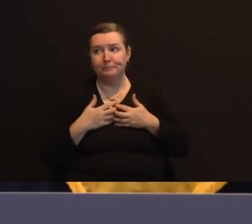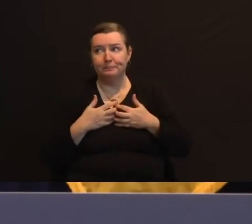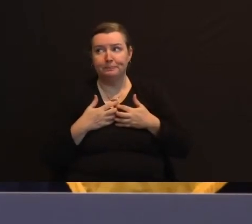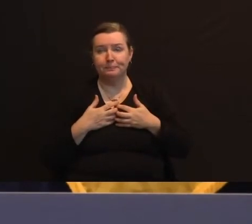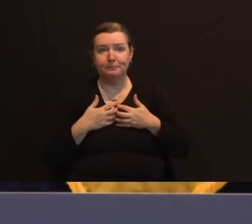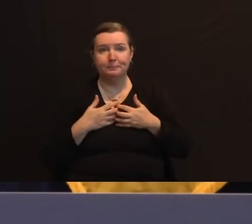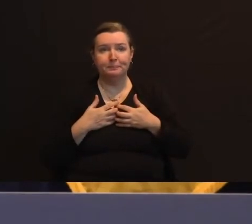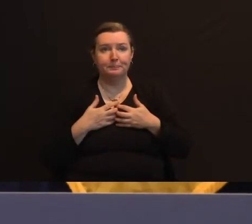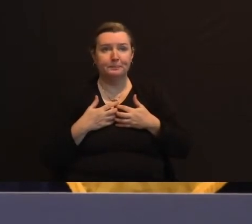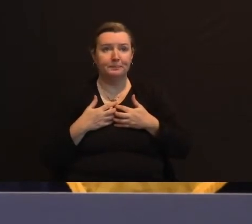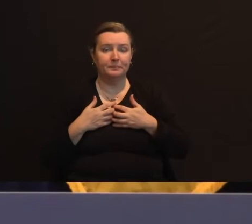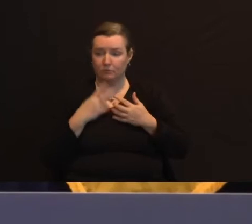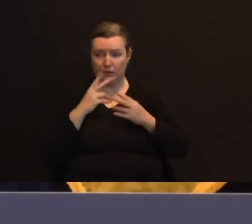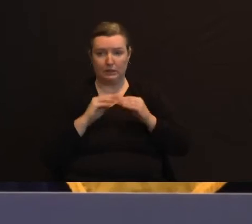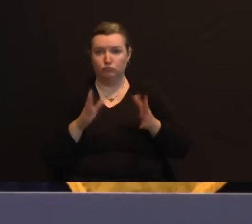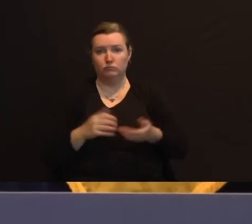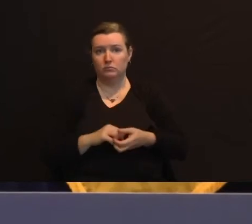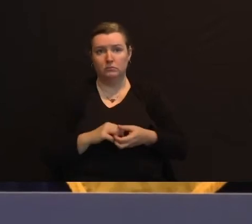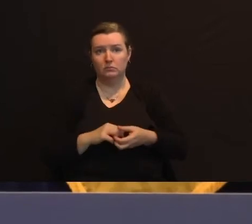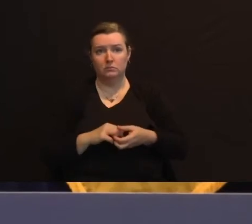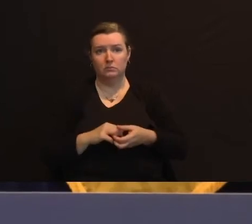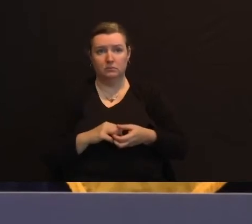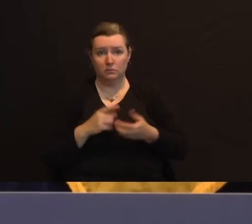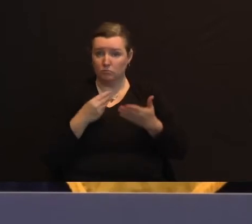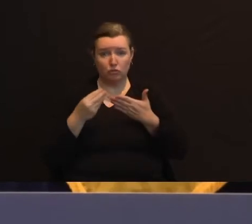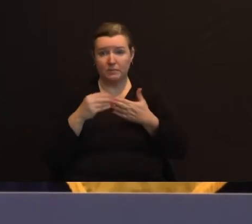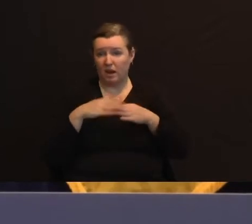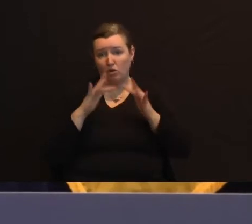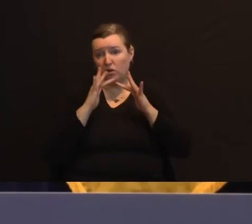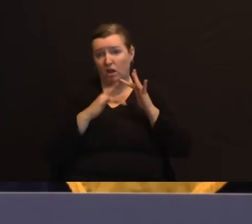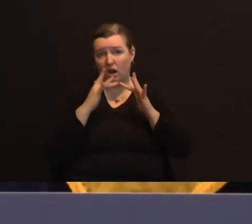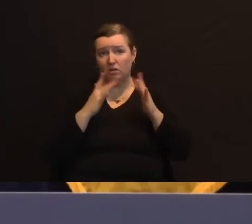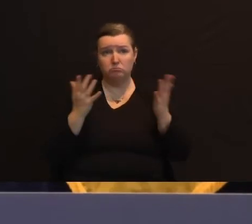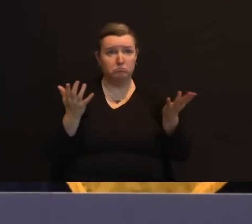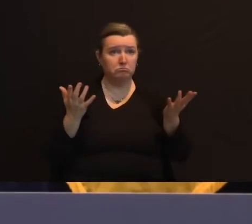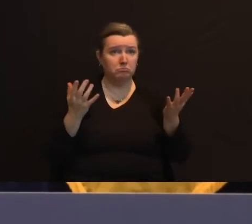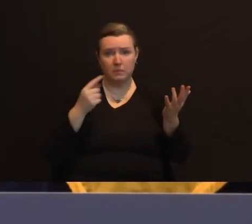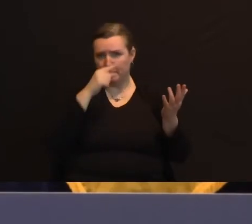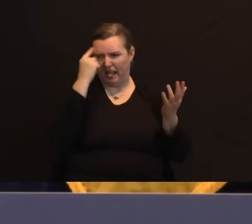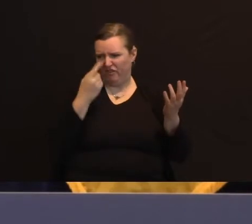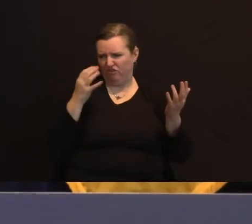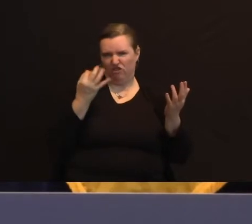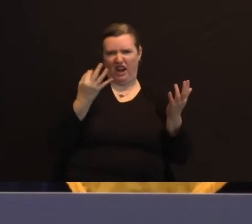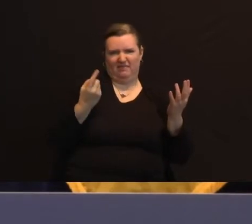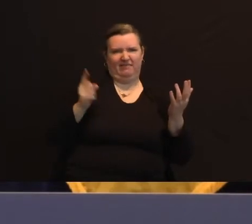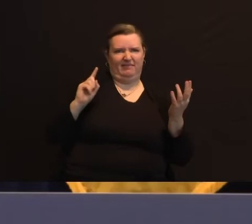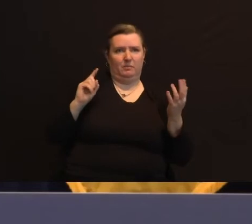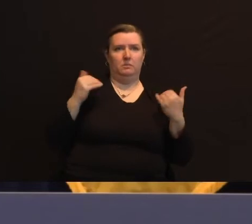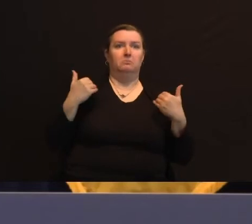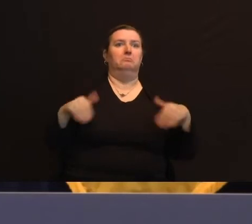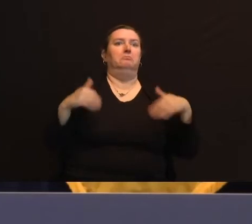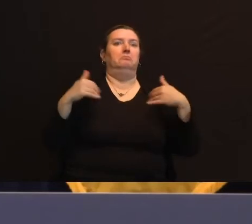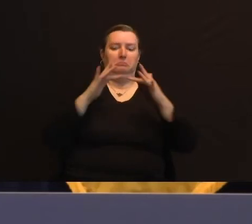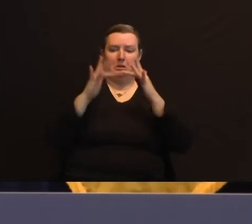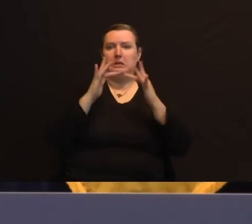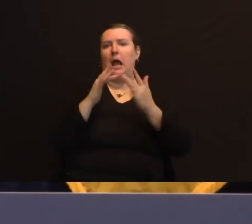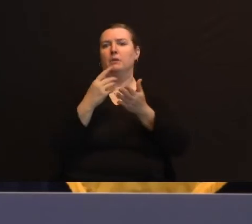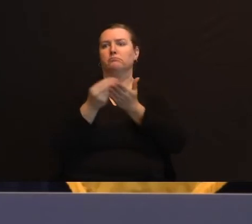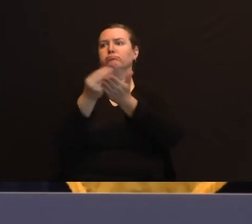of folks are shopping online. If you look at the Black Friday readout, you had an enormous amount of online activity, and